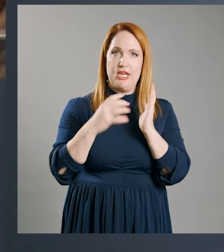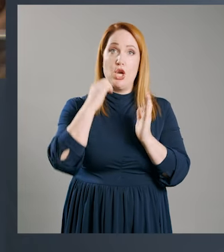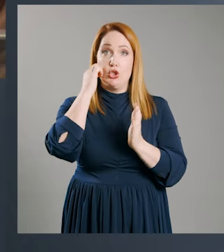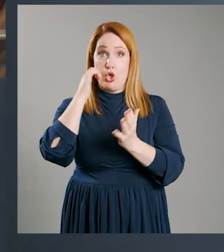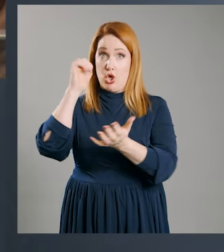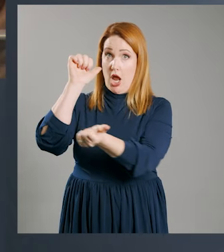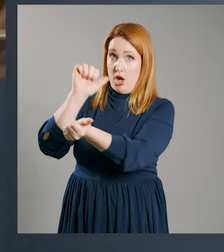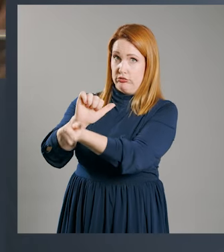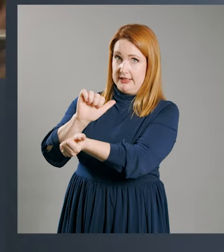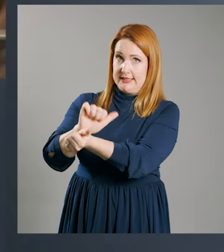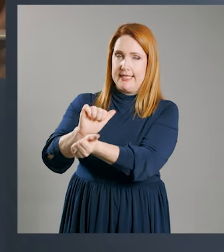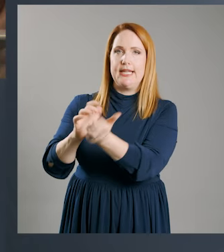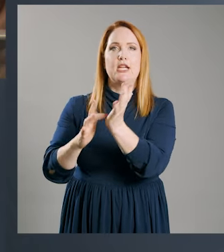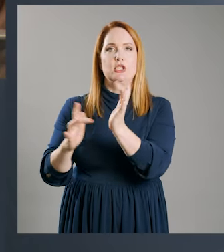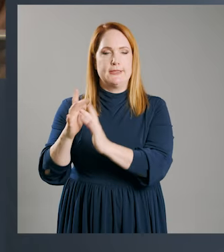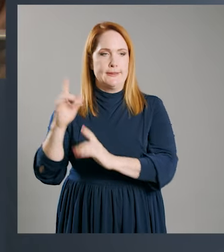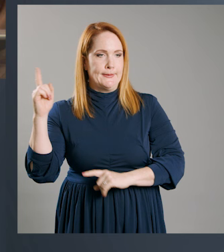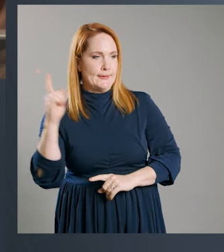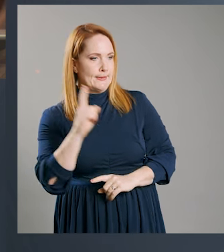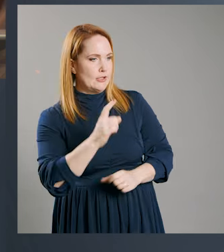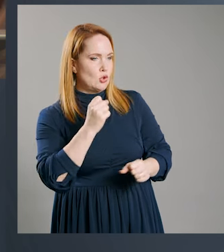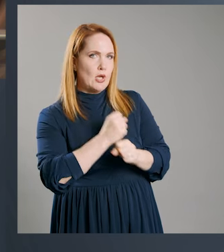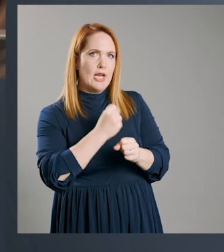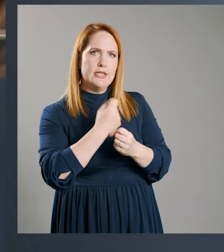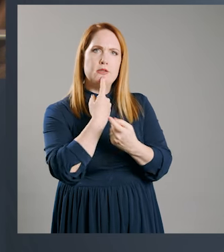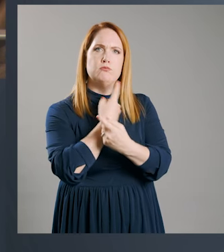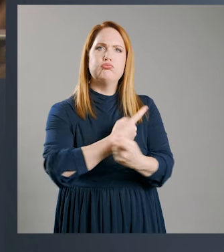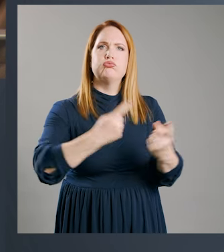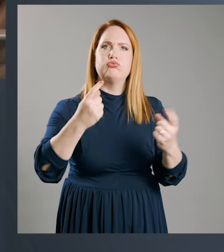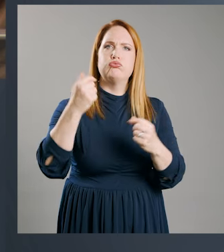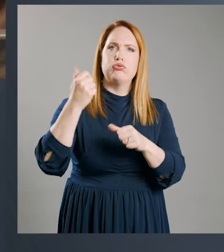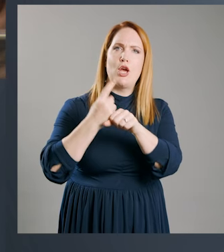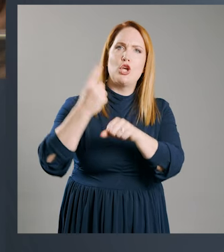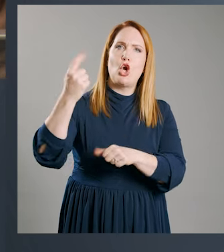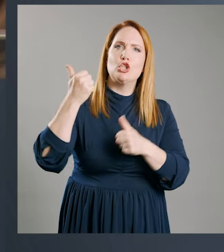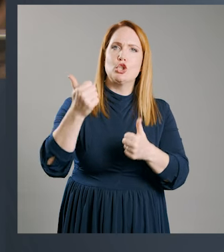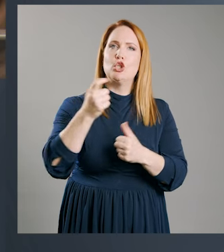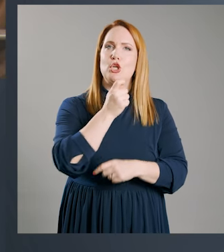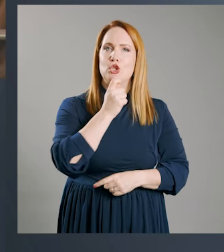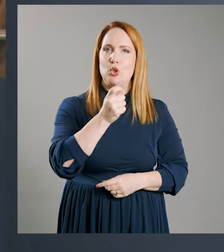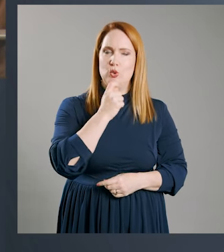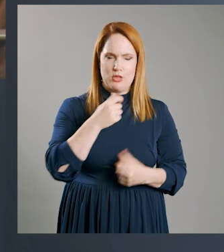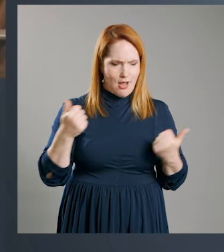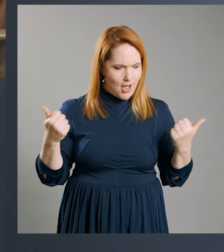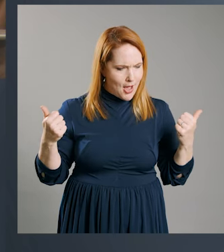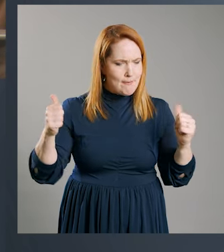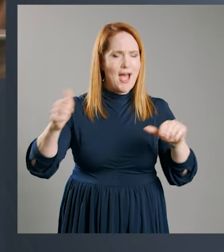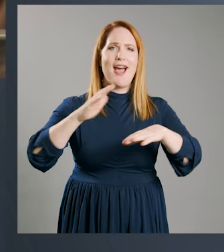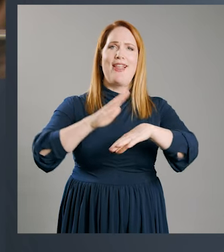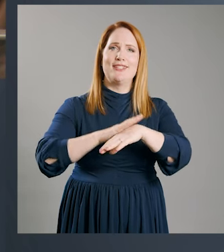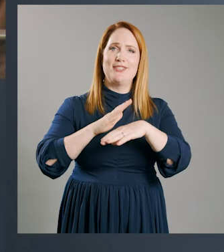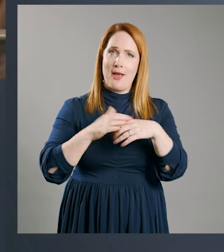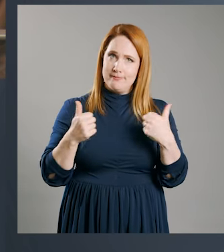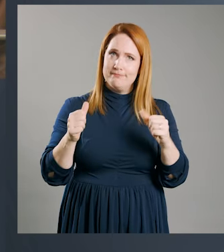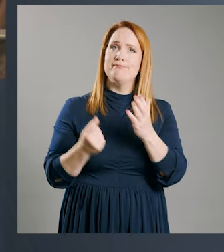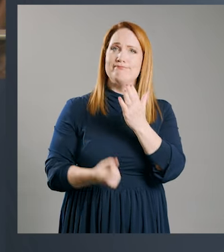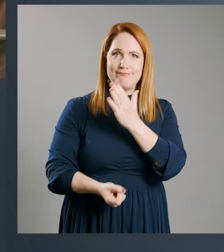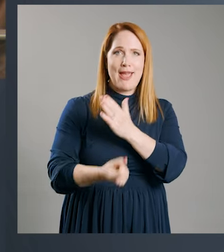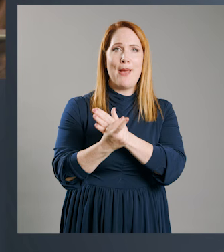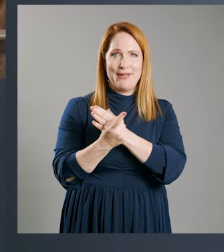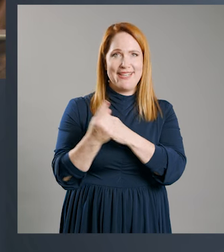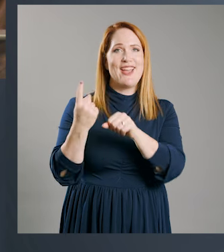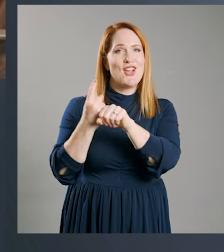after John was arrested, Jesus went into Galilee where he preached God's good news. The time promised by God has come at last, he announced.